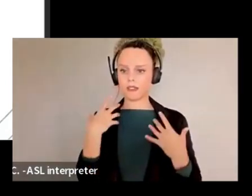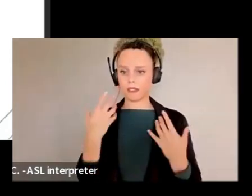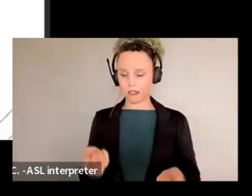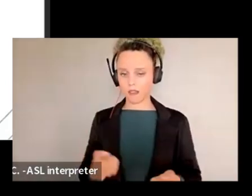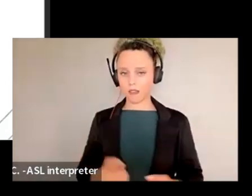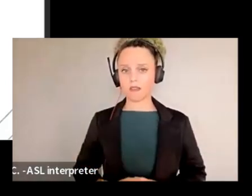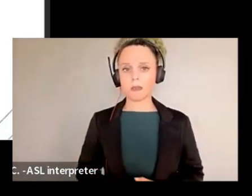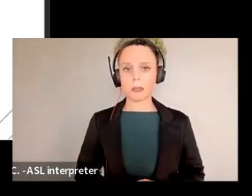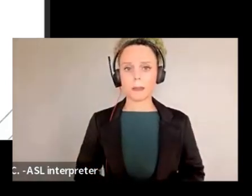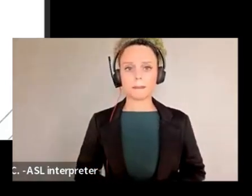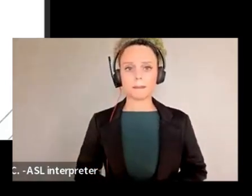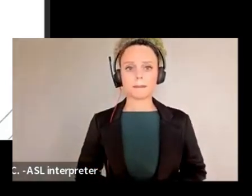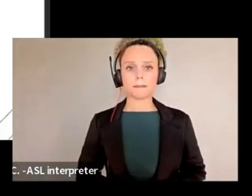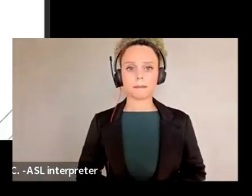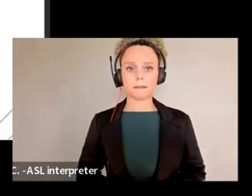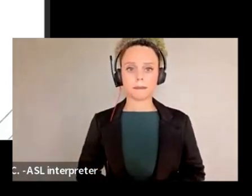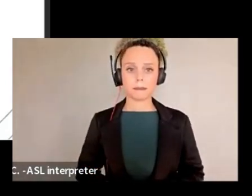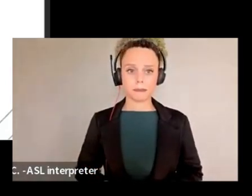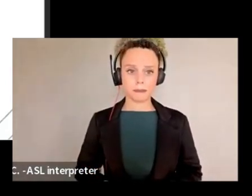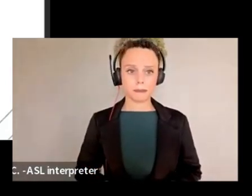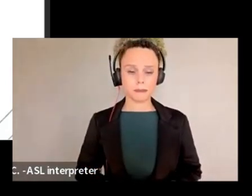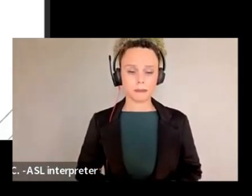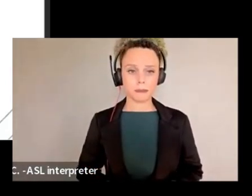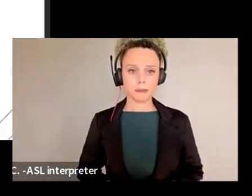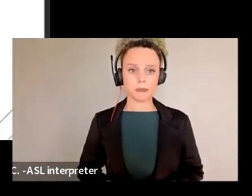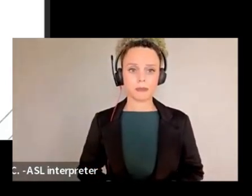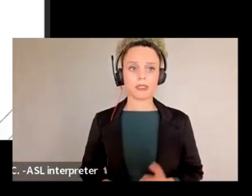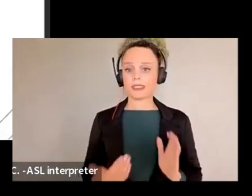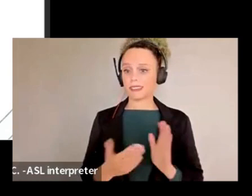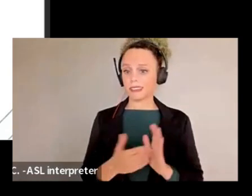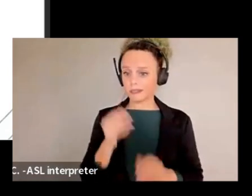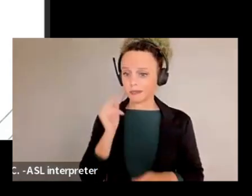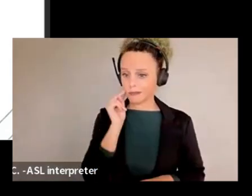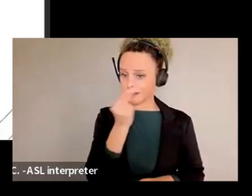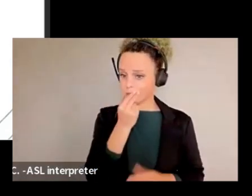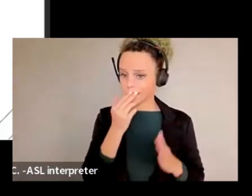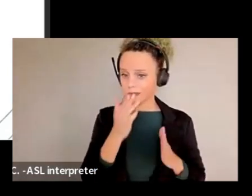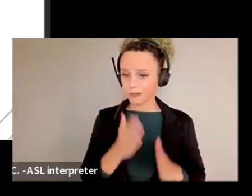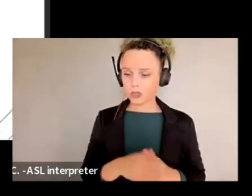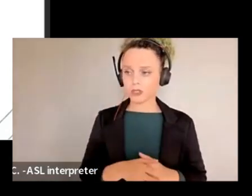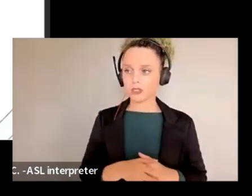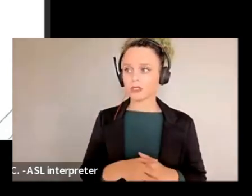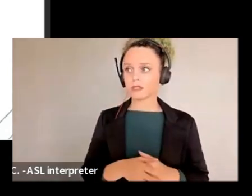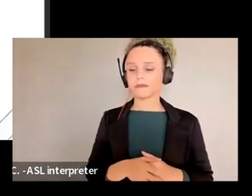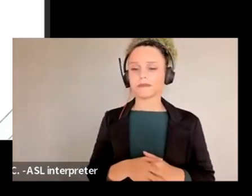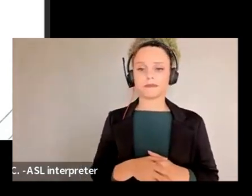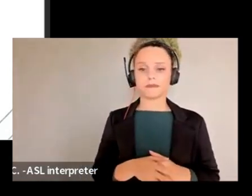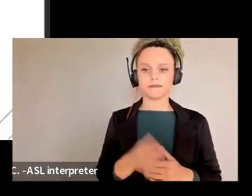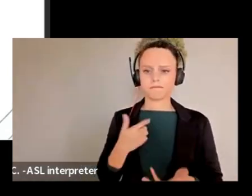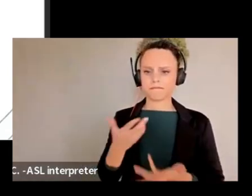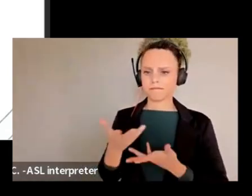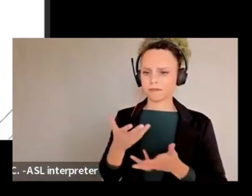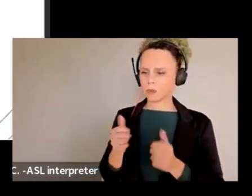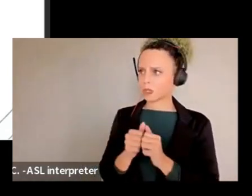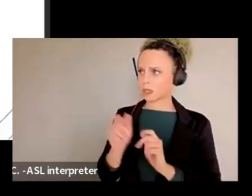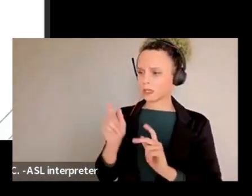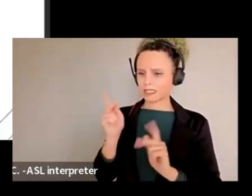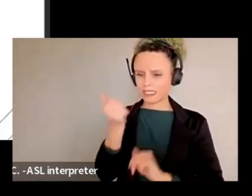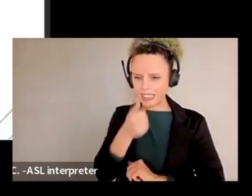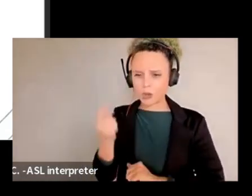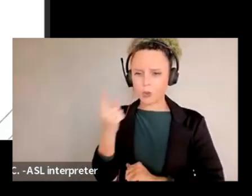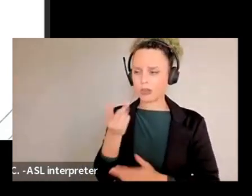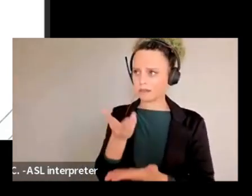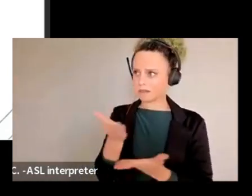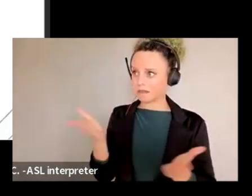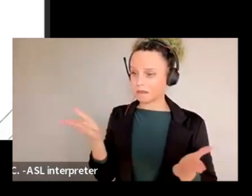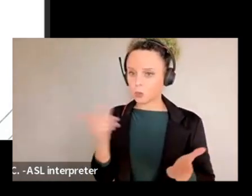and integral to our health. And so as a dietitian,